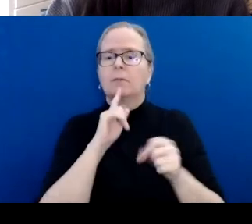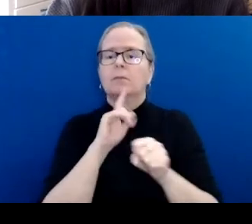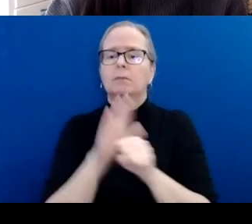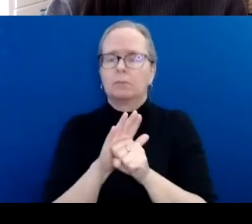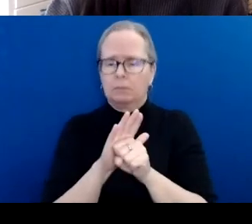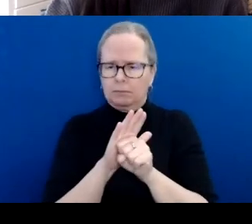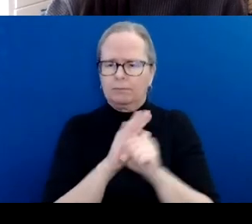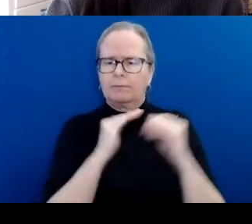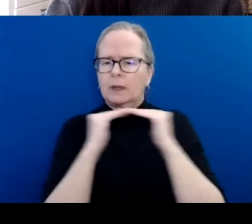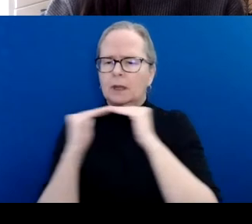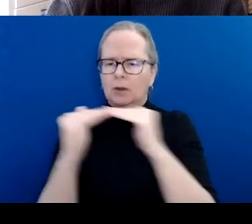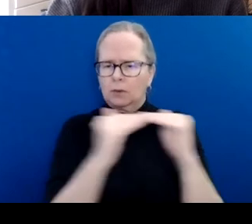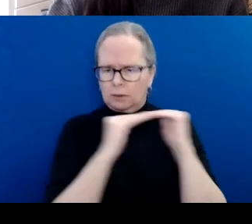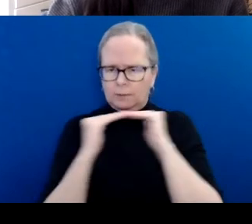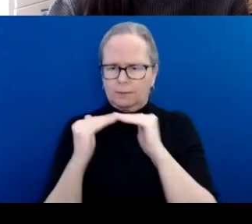and learning journey.